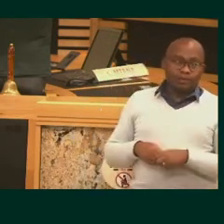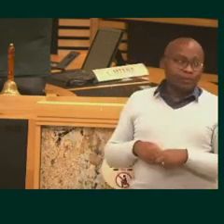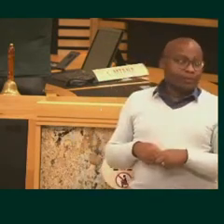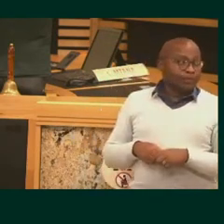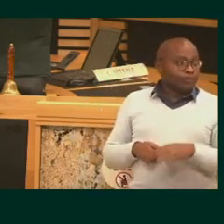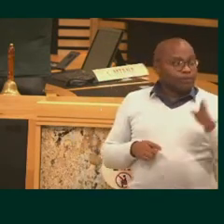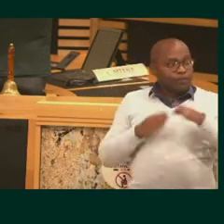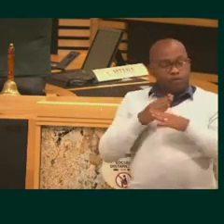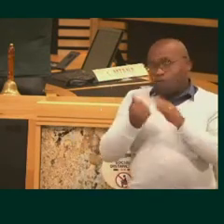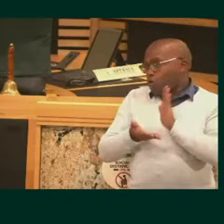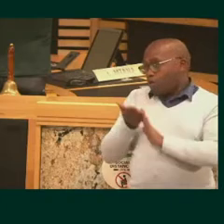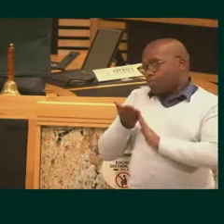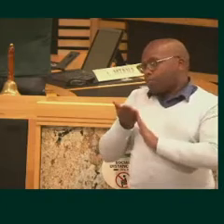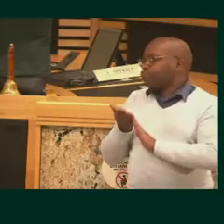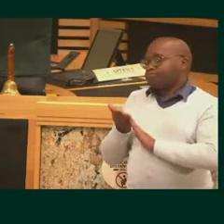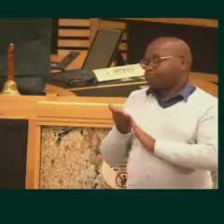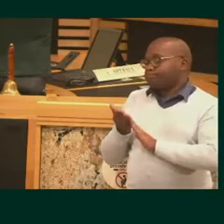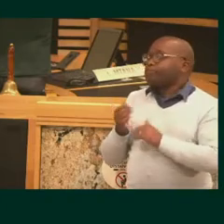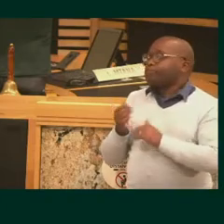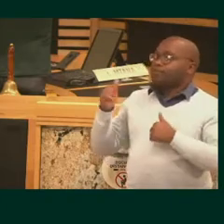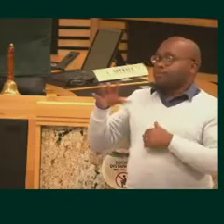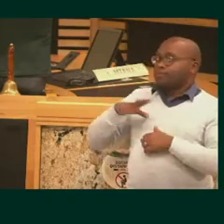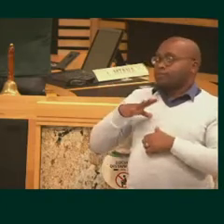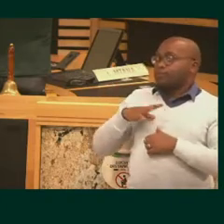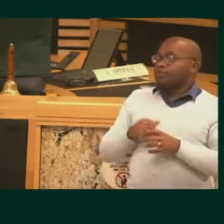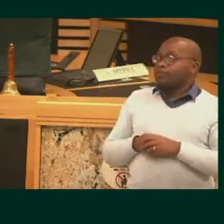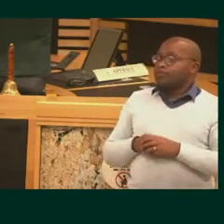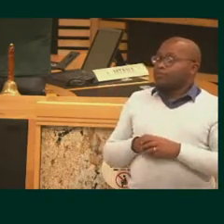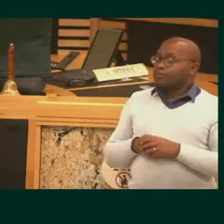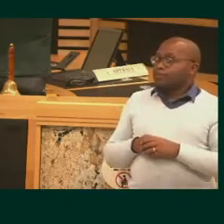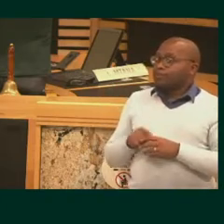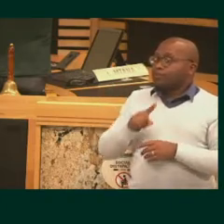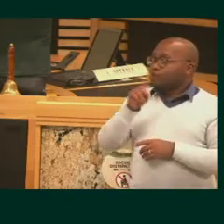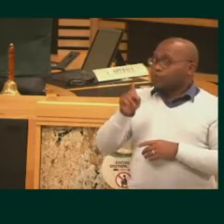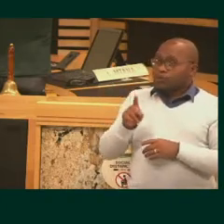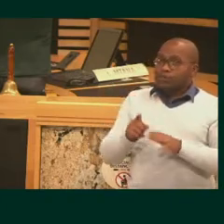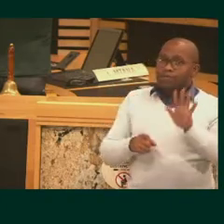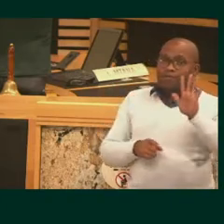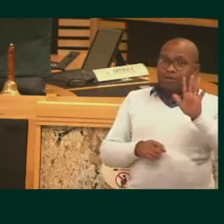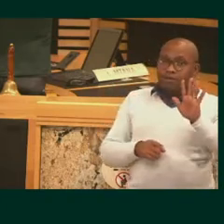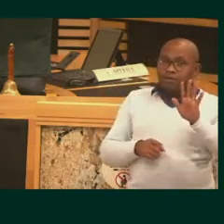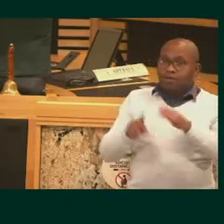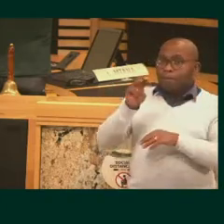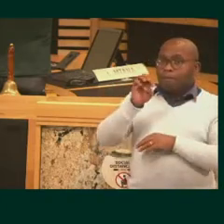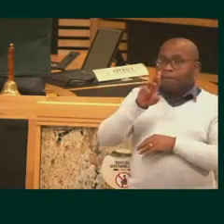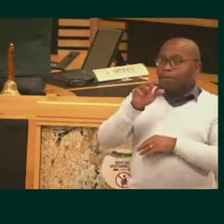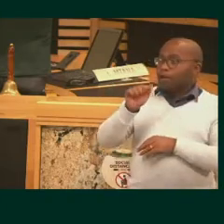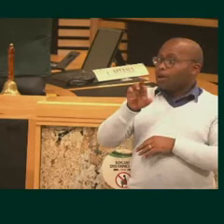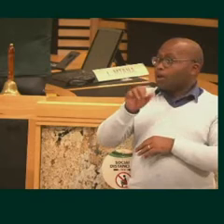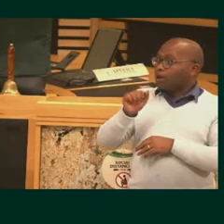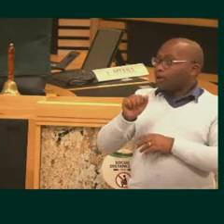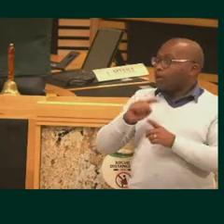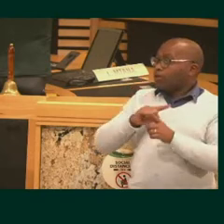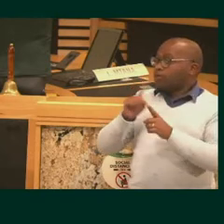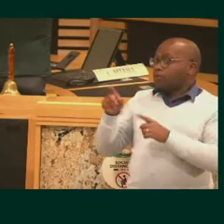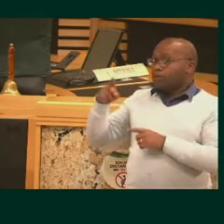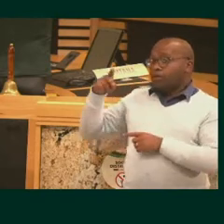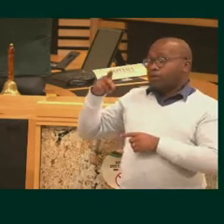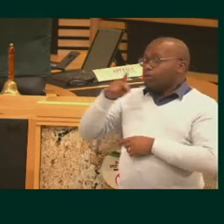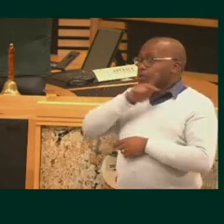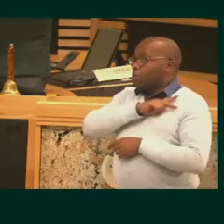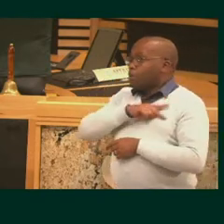cin he is satisfied question number five from honorable to honorable Premier question number